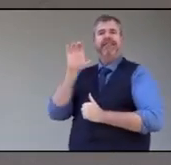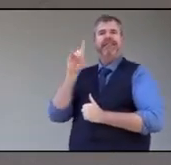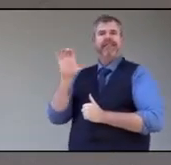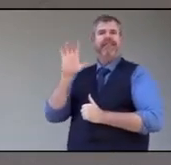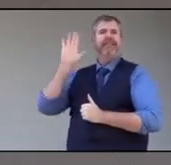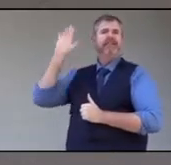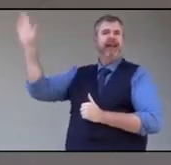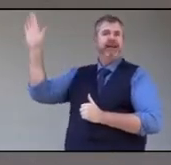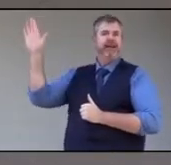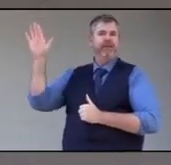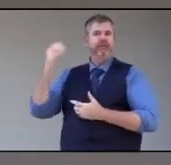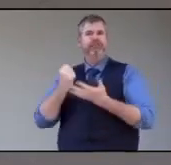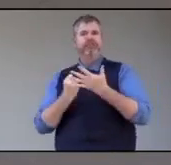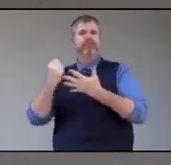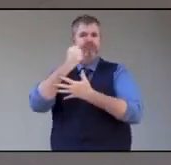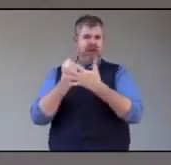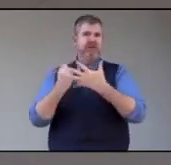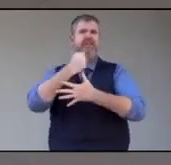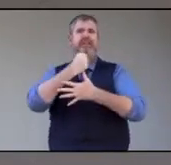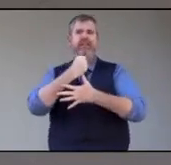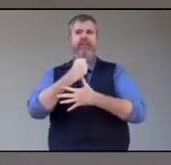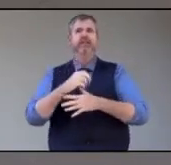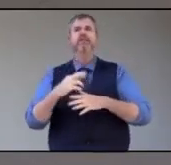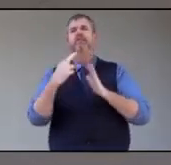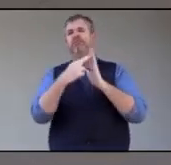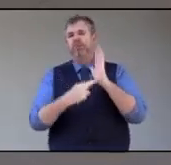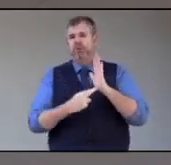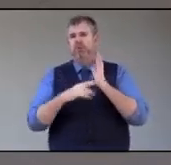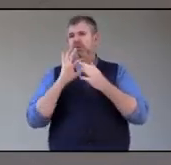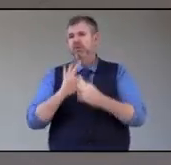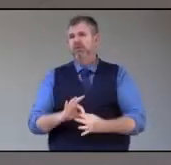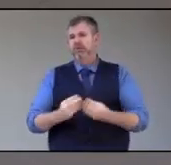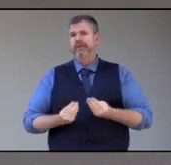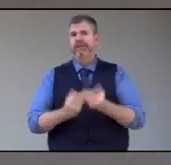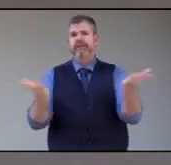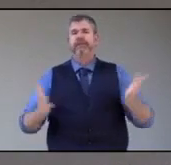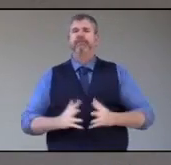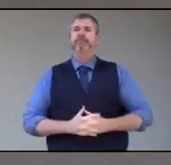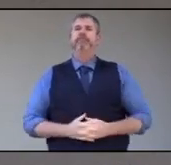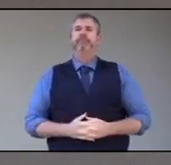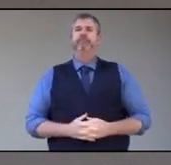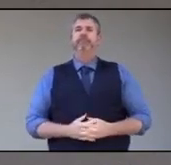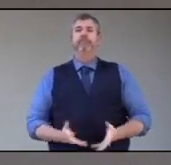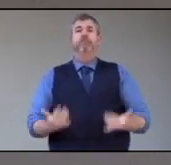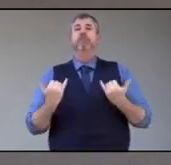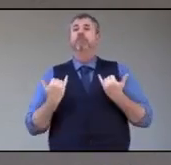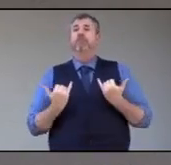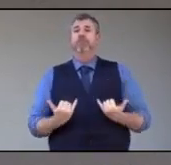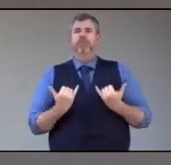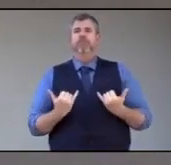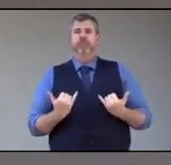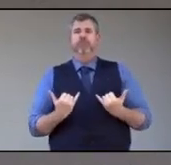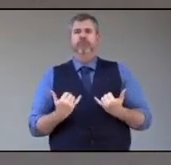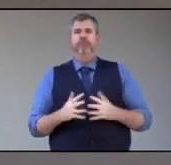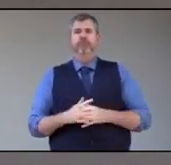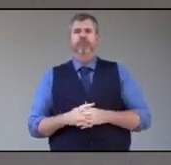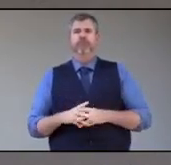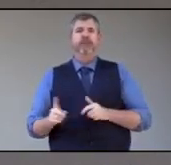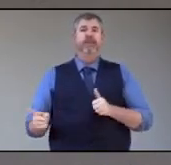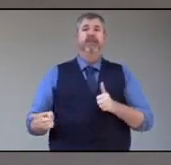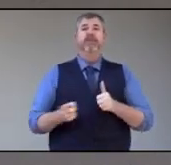prioritization of giving this vaccine in phases. So currently we are in phase